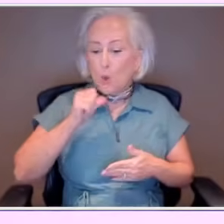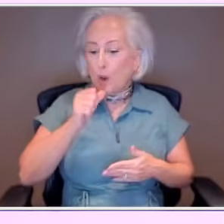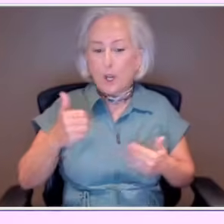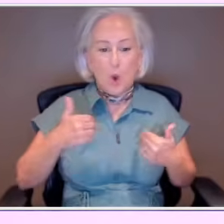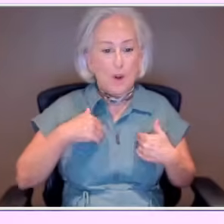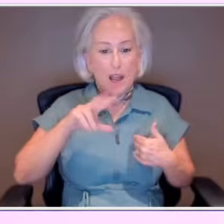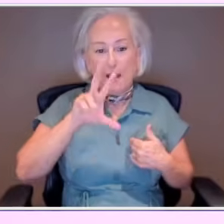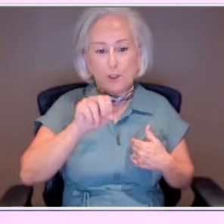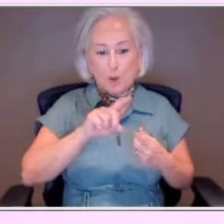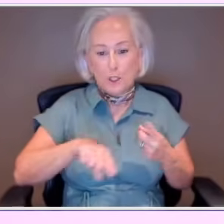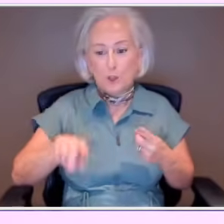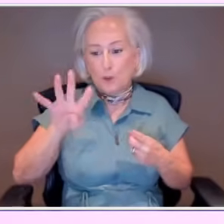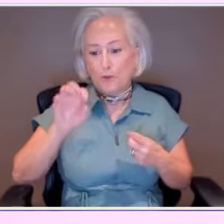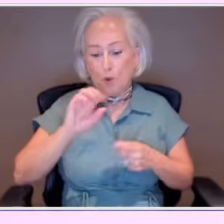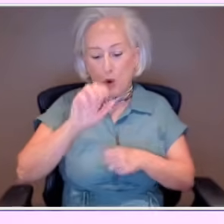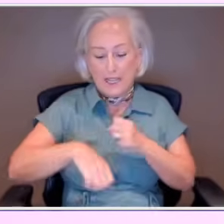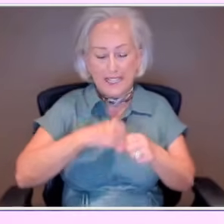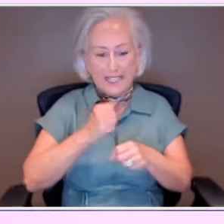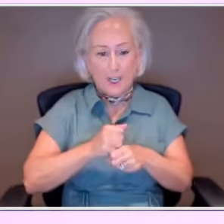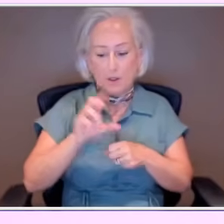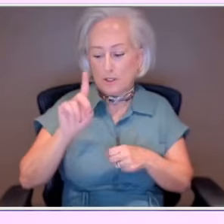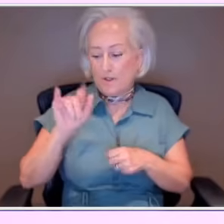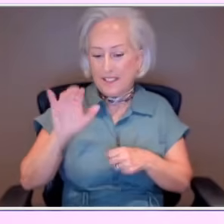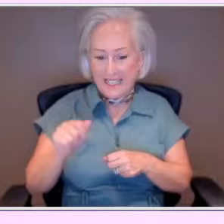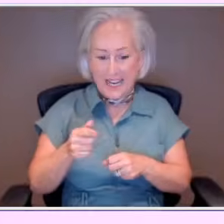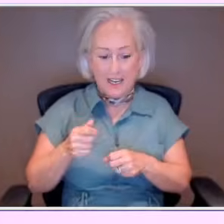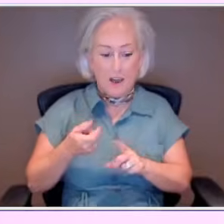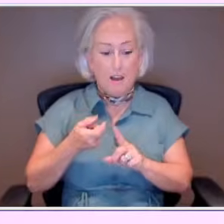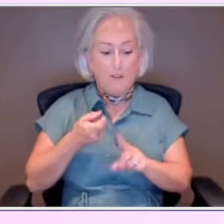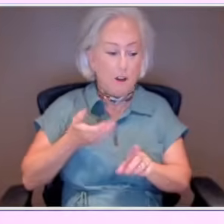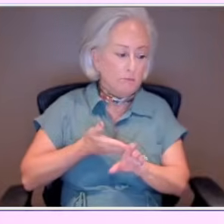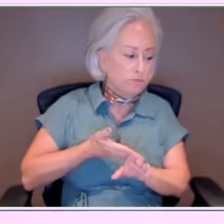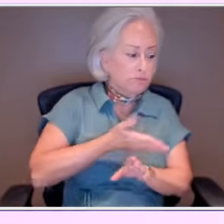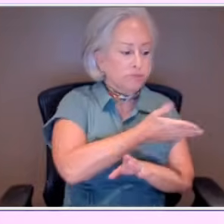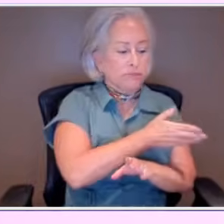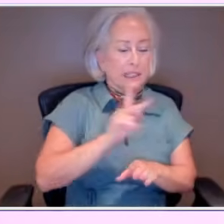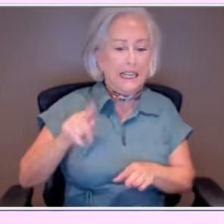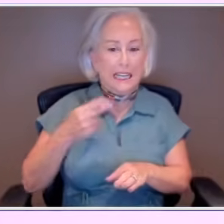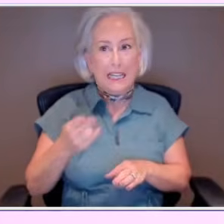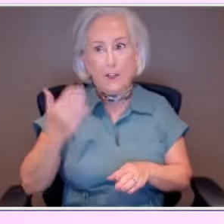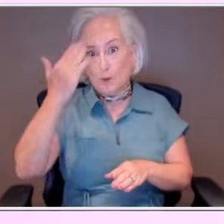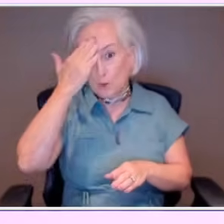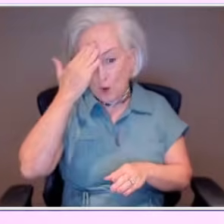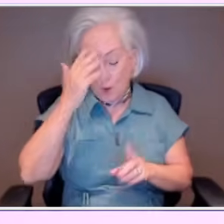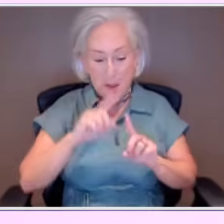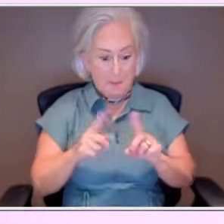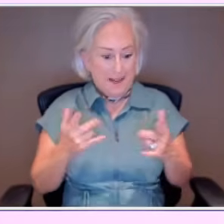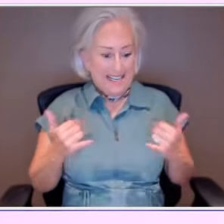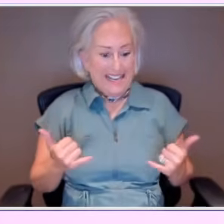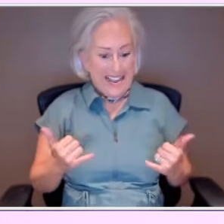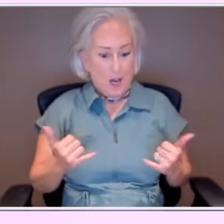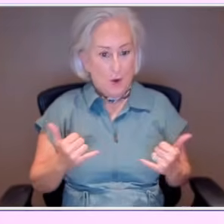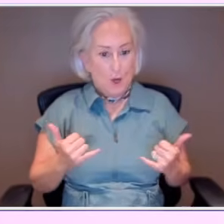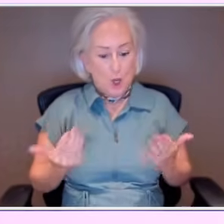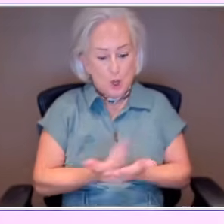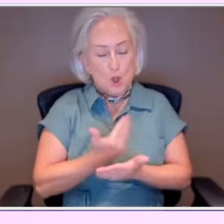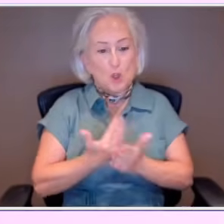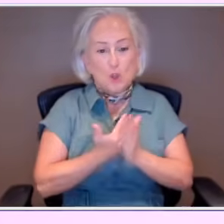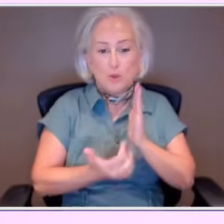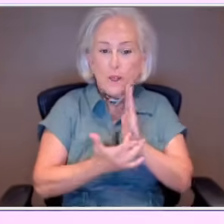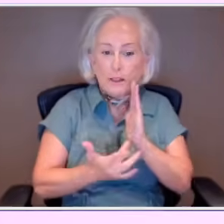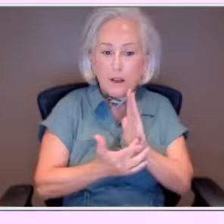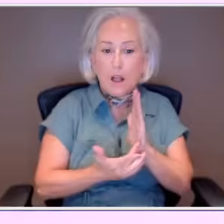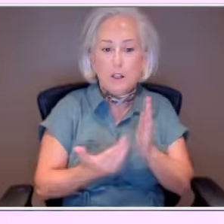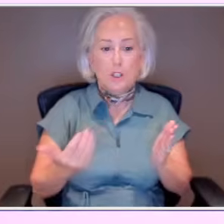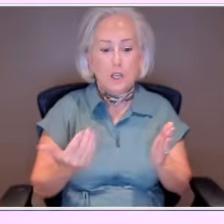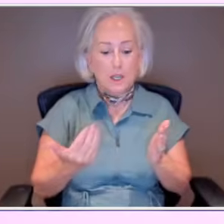going to go. We've got new techniques, we've got new technologies, and we're all kind of learning with this. And that's why it does take a team. You need to go